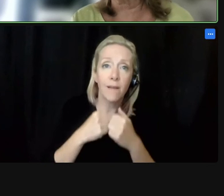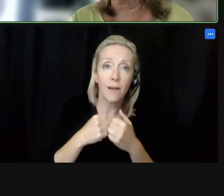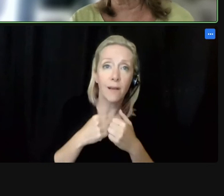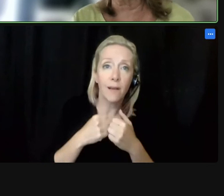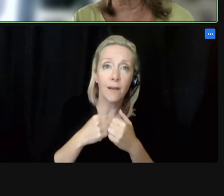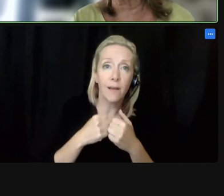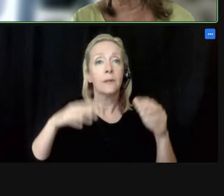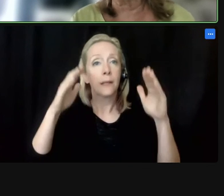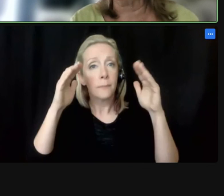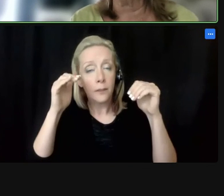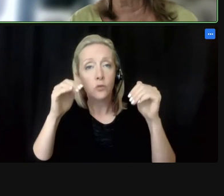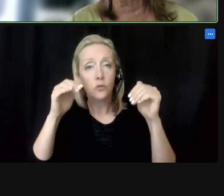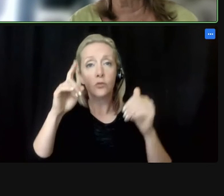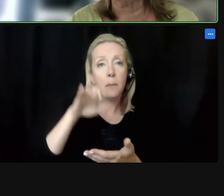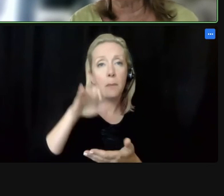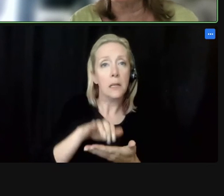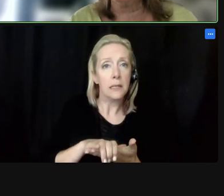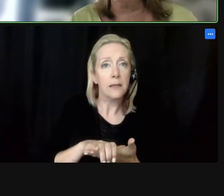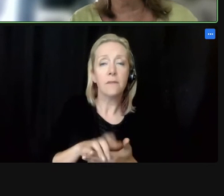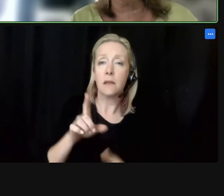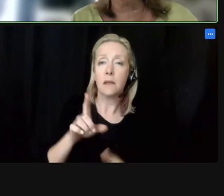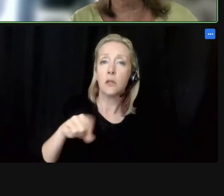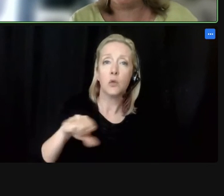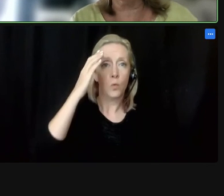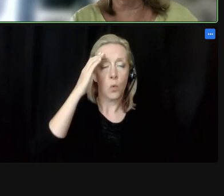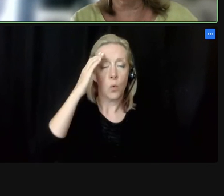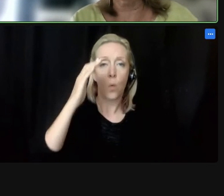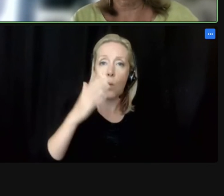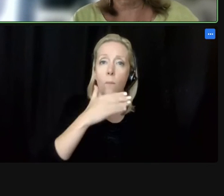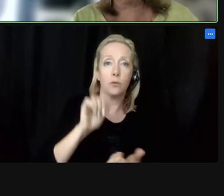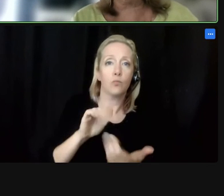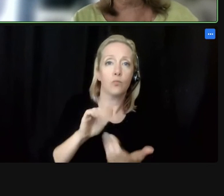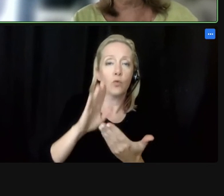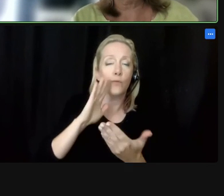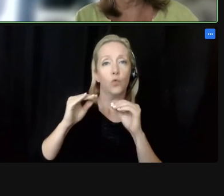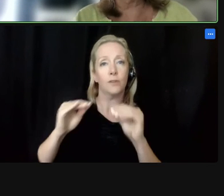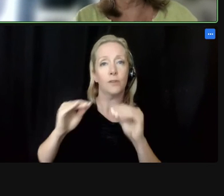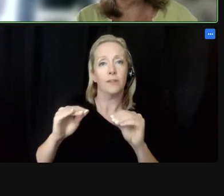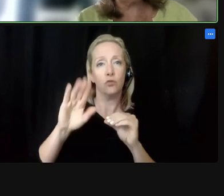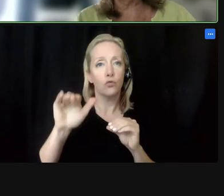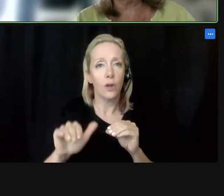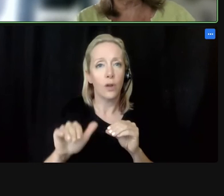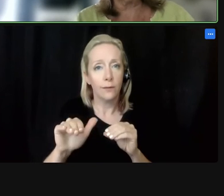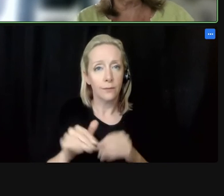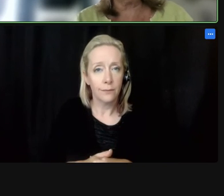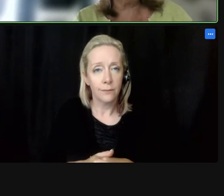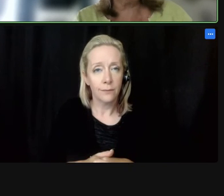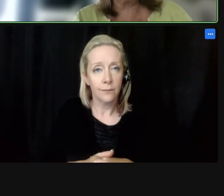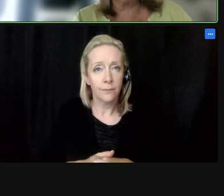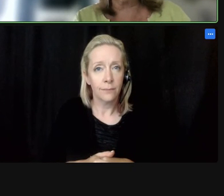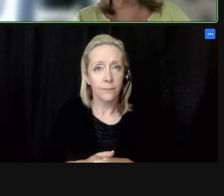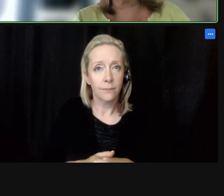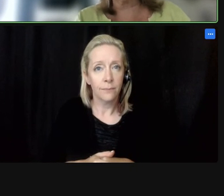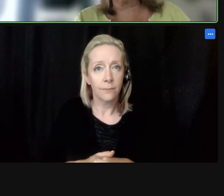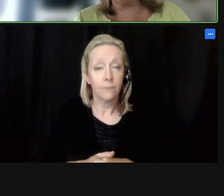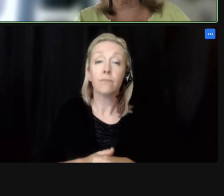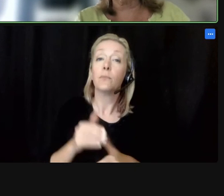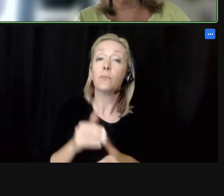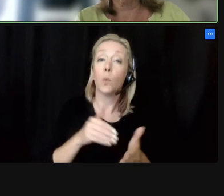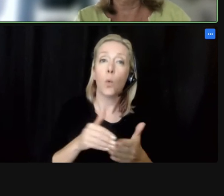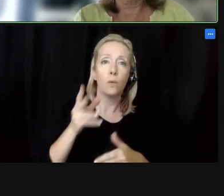know how your child learns best. Okay? So the parents say, "Well, why talk